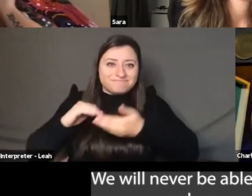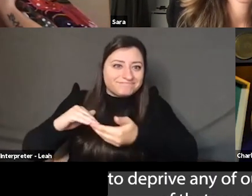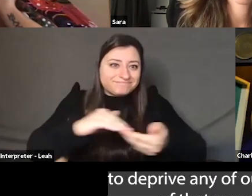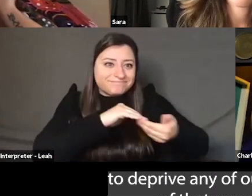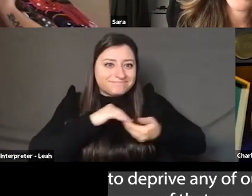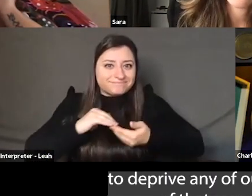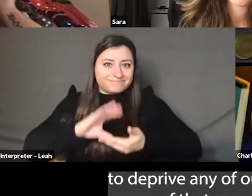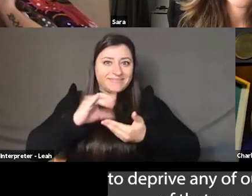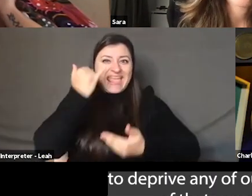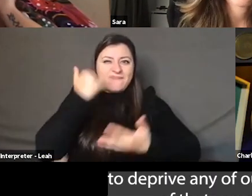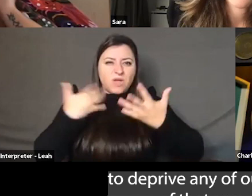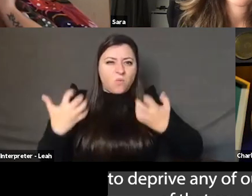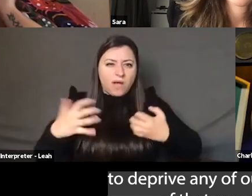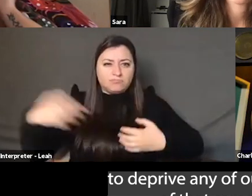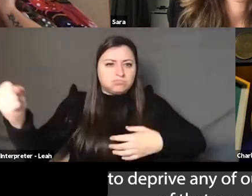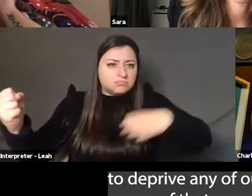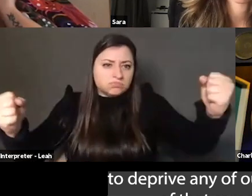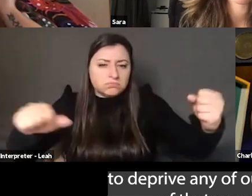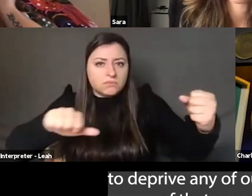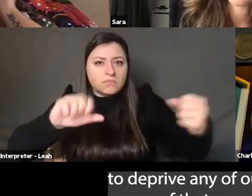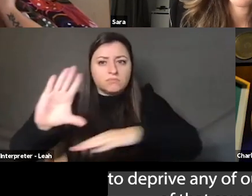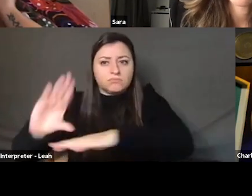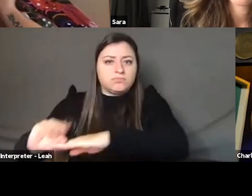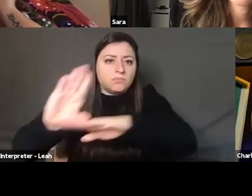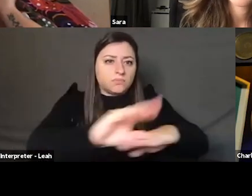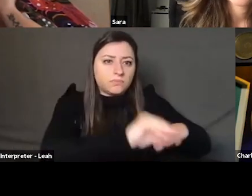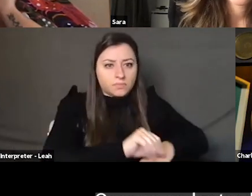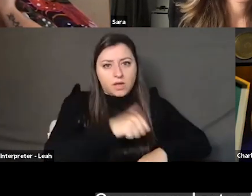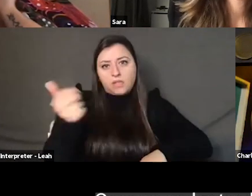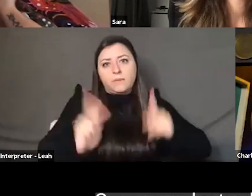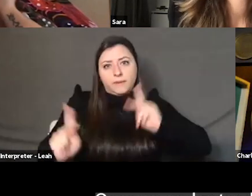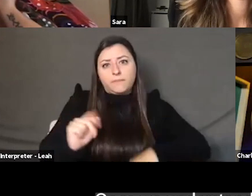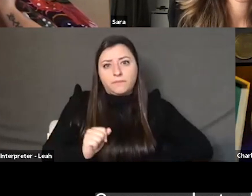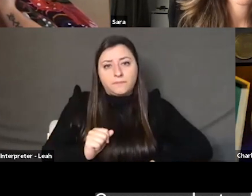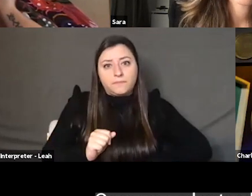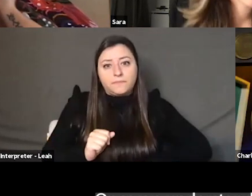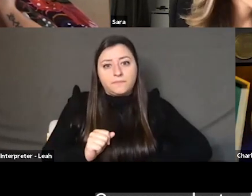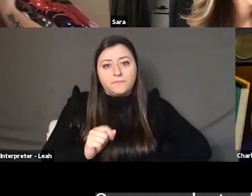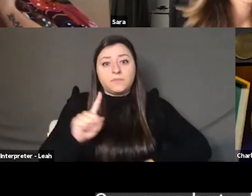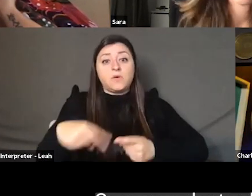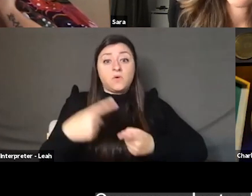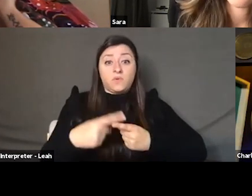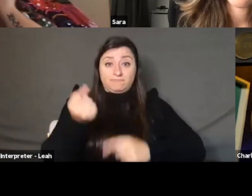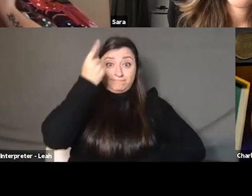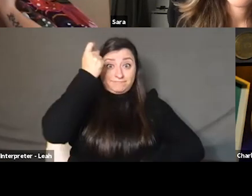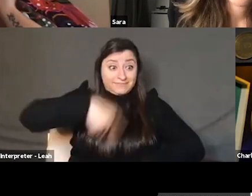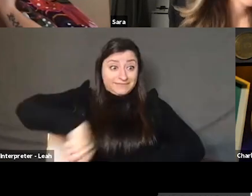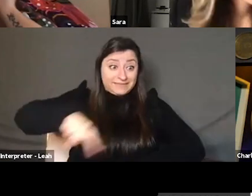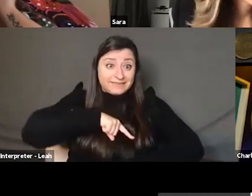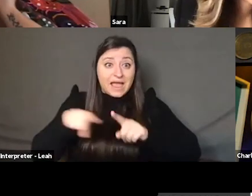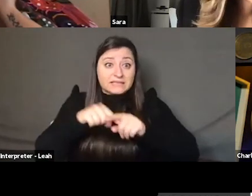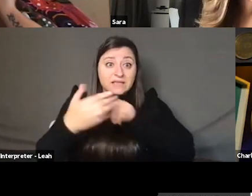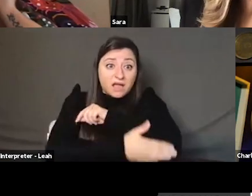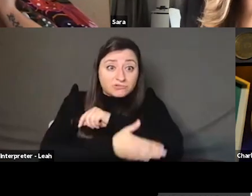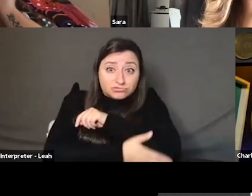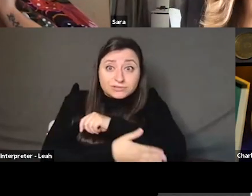we wish to deprive any of our compatriots of that same dignity. Once we understand this as a nation, once